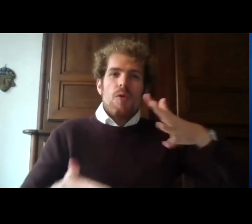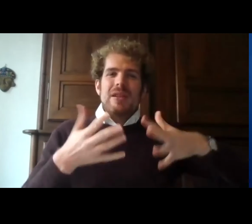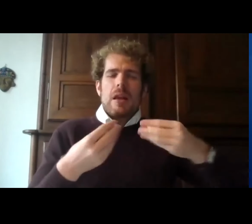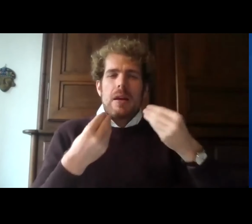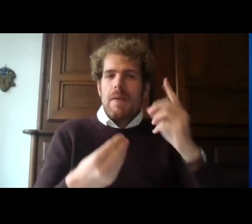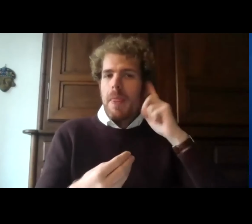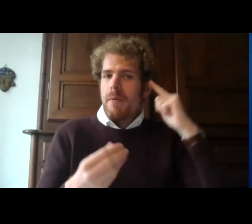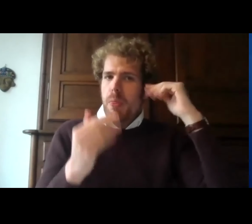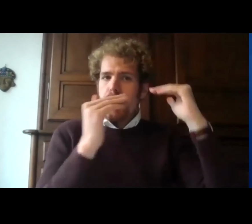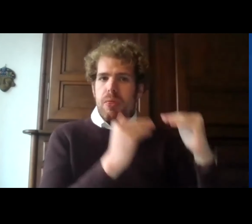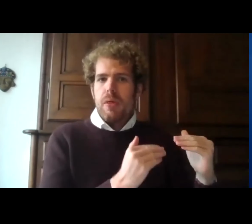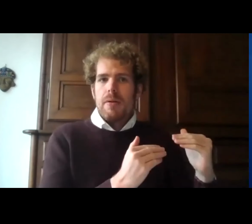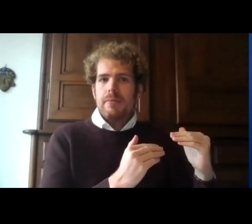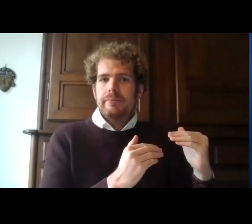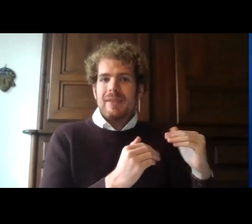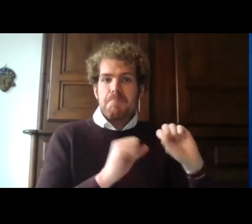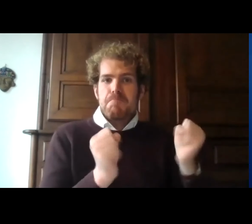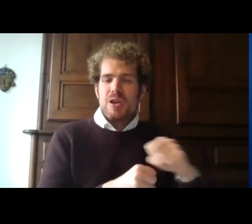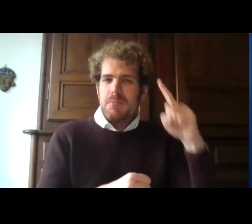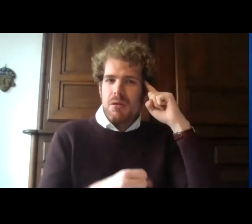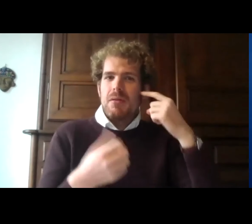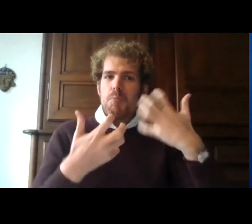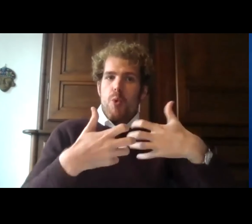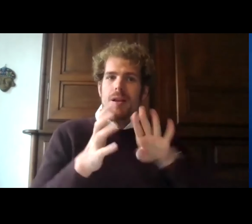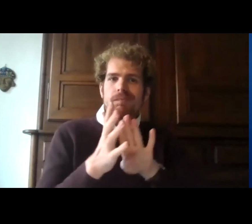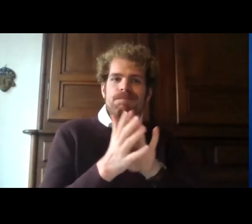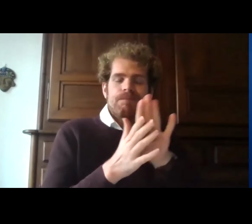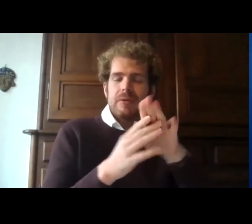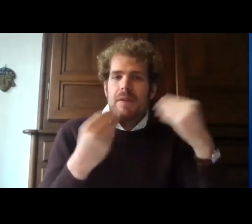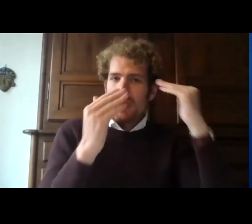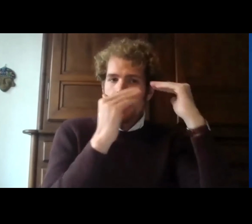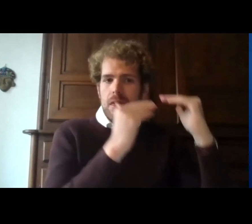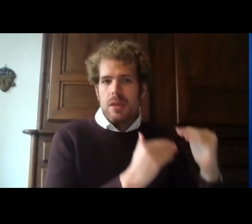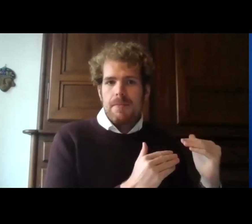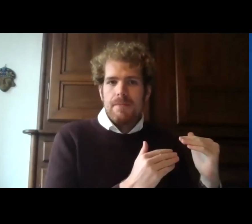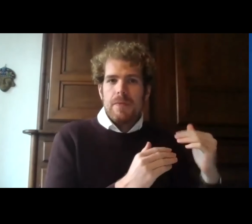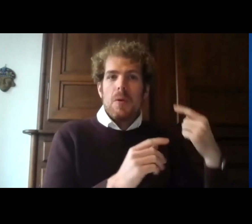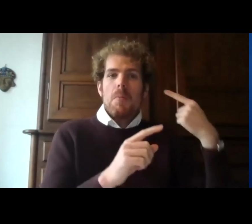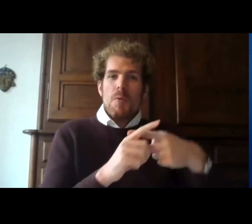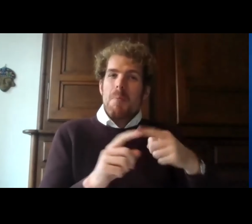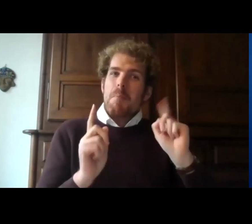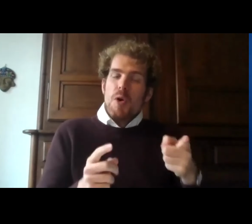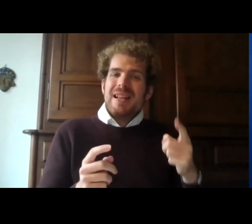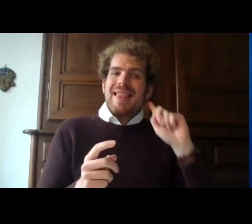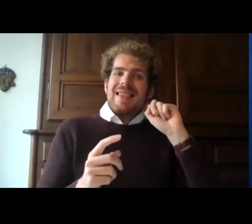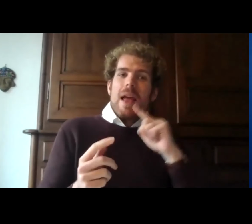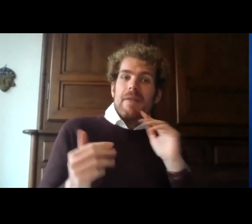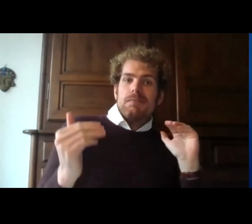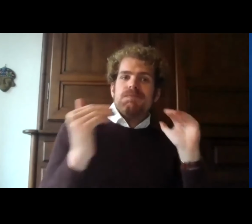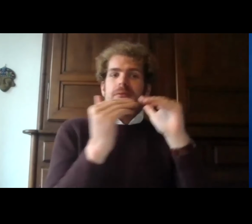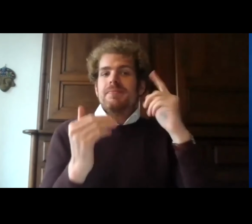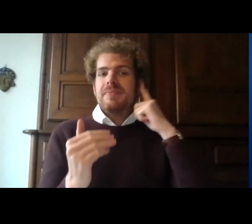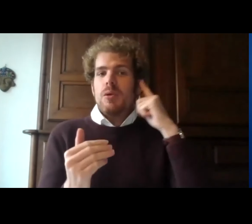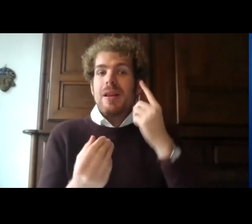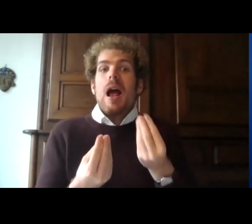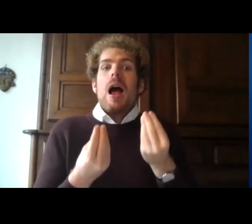for is basically saying that sign language will dumb down deaf citizens, and that they won't ever be able to be successful